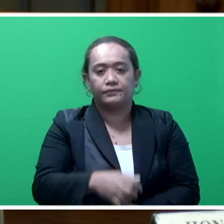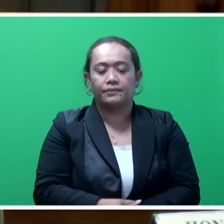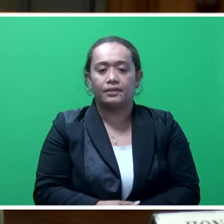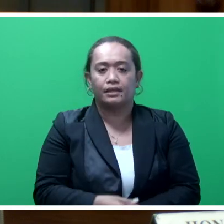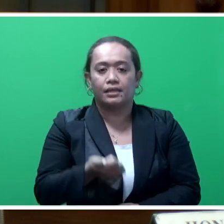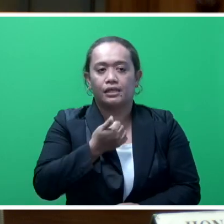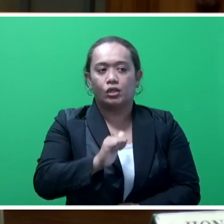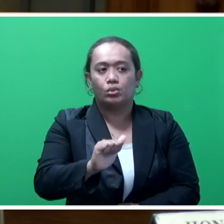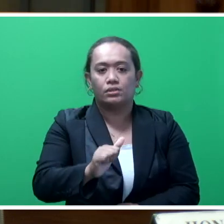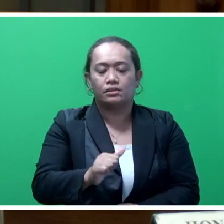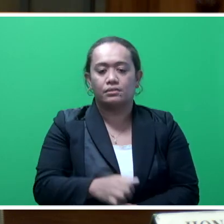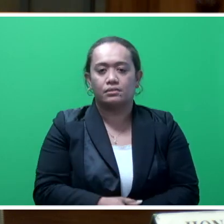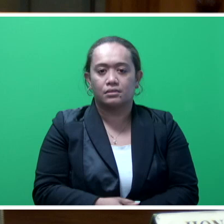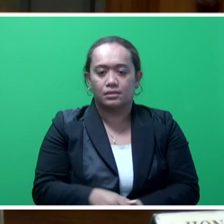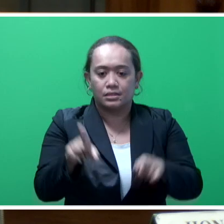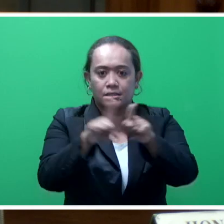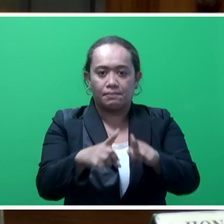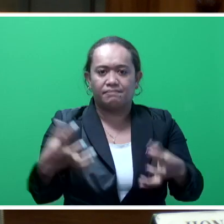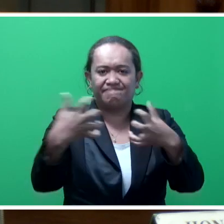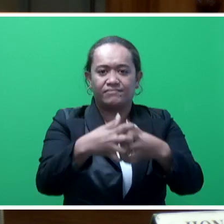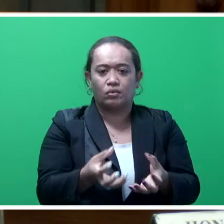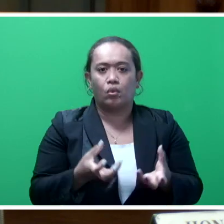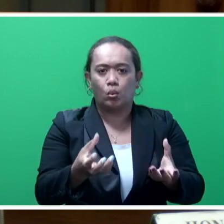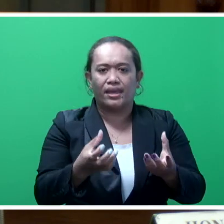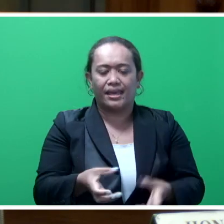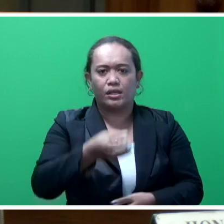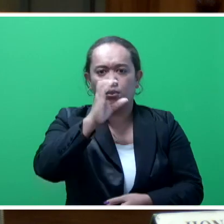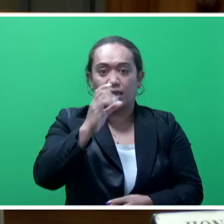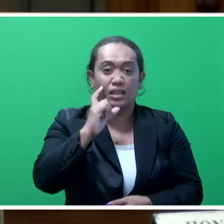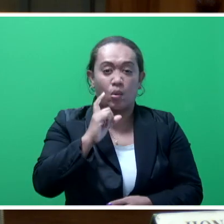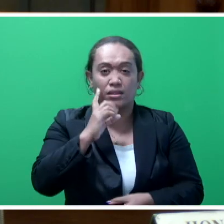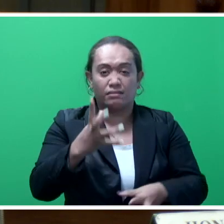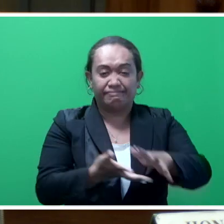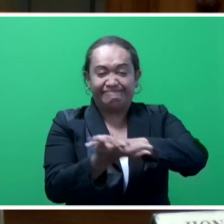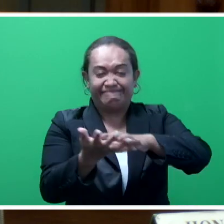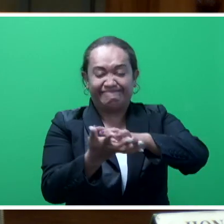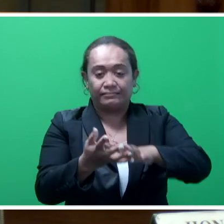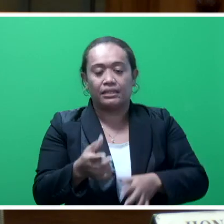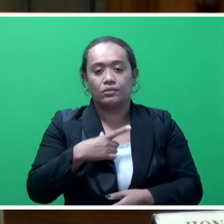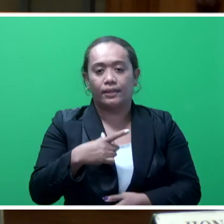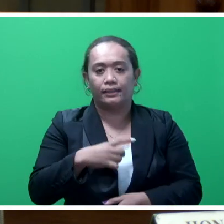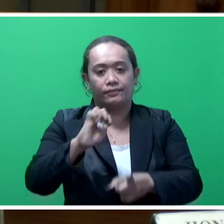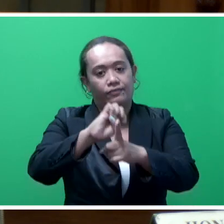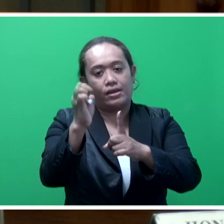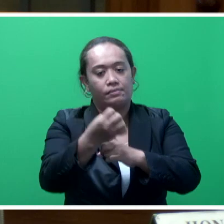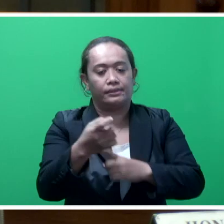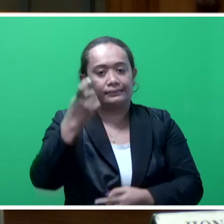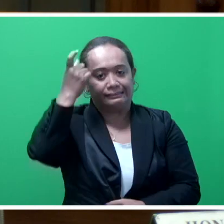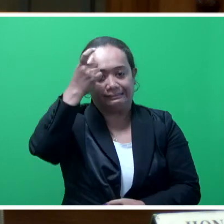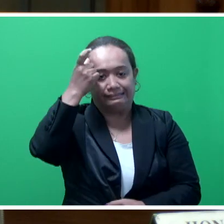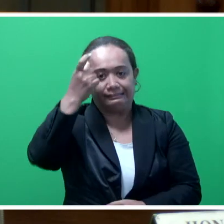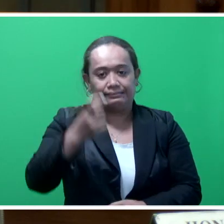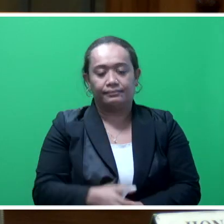for consumption, for drinking, and also for cooking purposes. Mr. Speaker, environmentalists are also concerned about